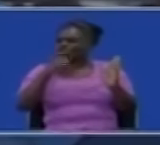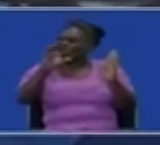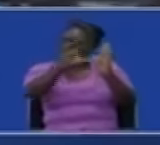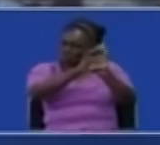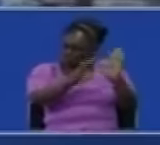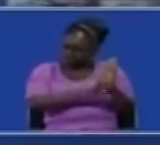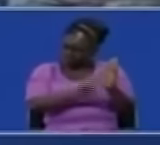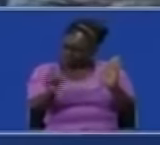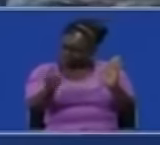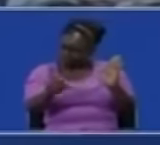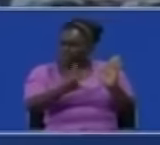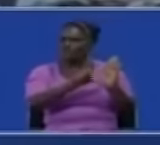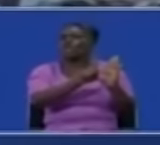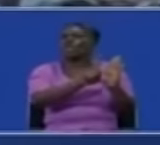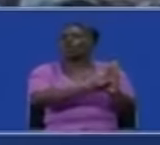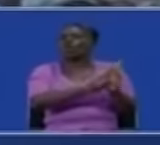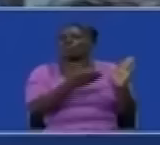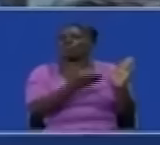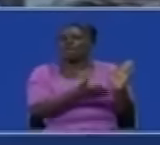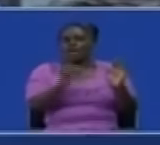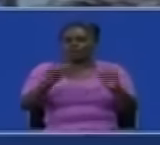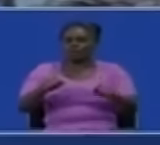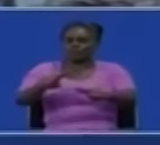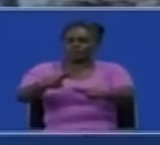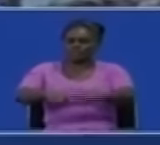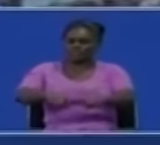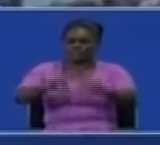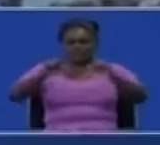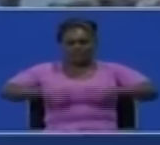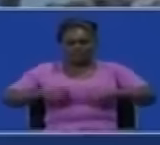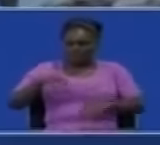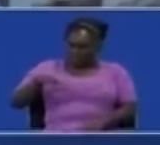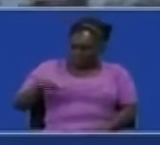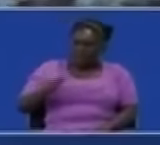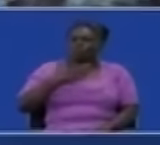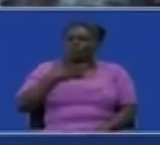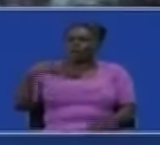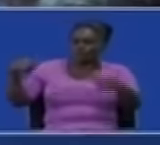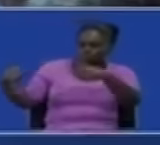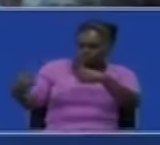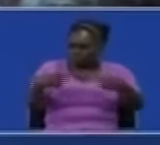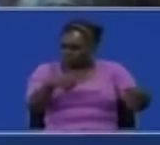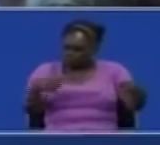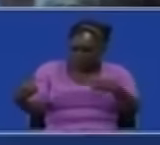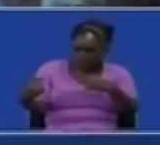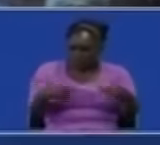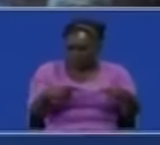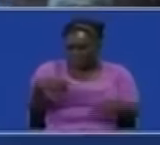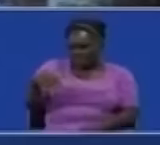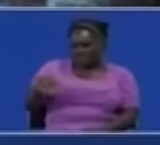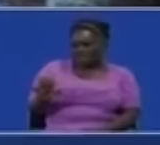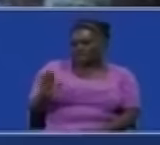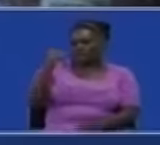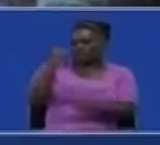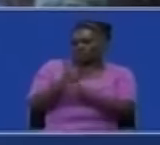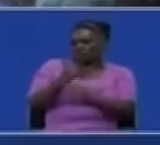ni sheria. Sheria ambayo tunaweza kaa chini tusikizane. Hao wao wanataka vurugu, wanataka vita, ni watu ambao